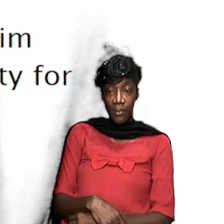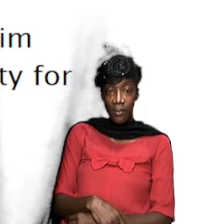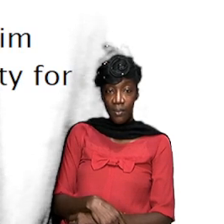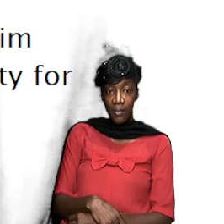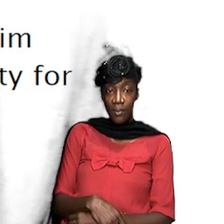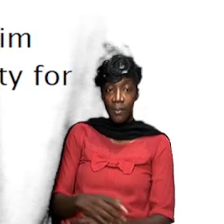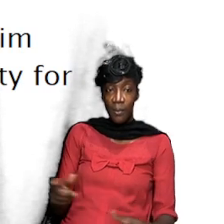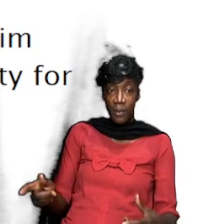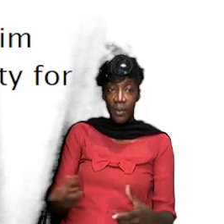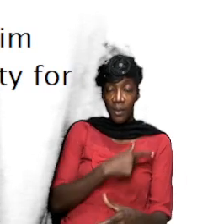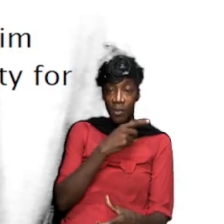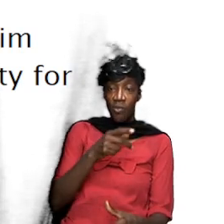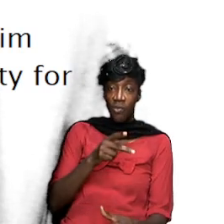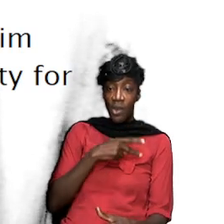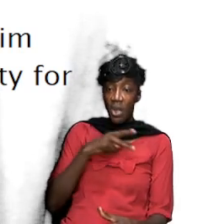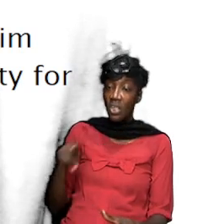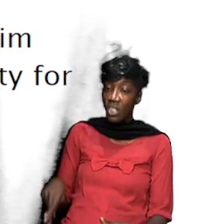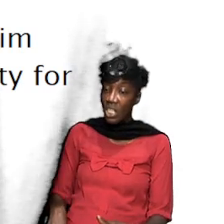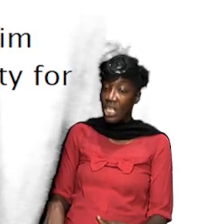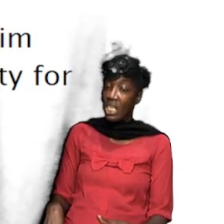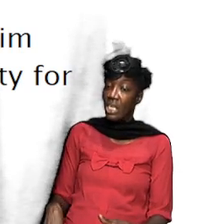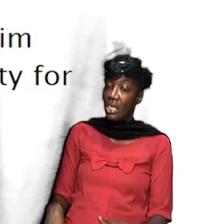The first king that they desired